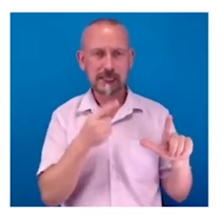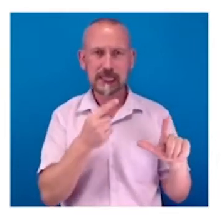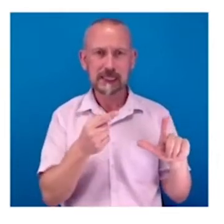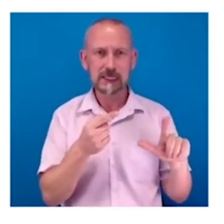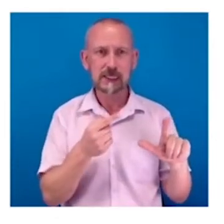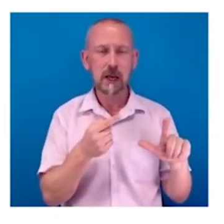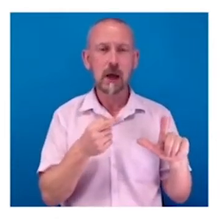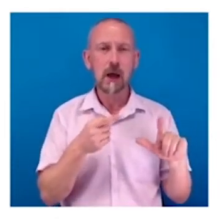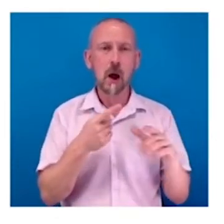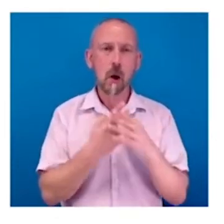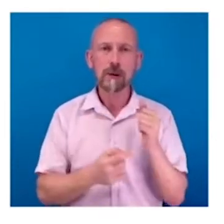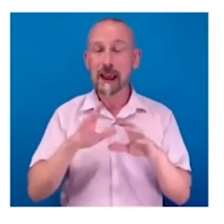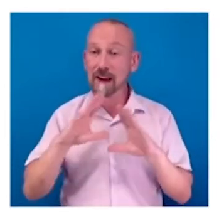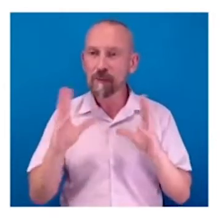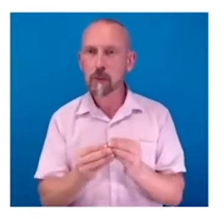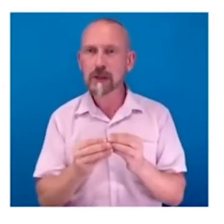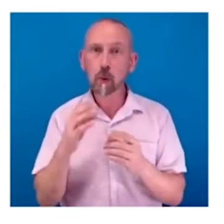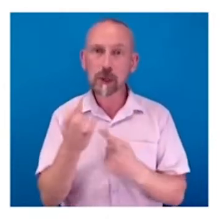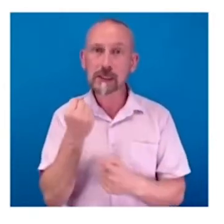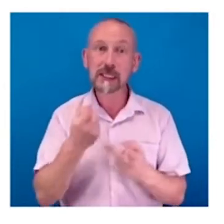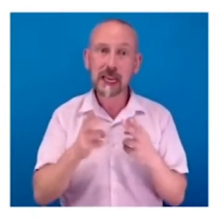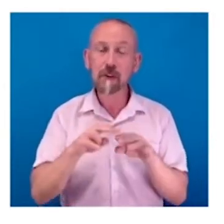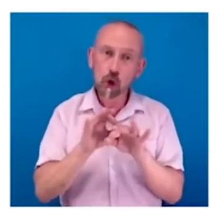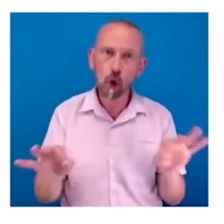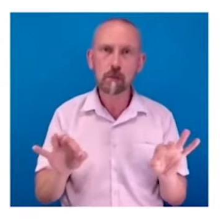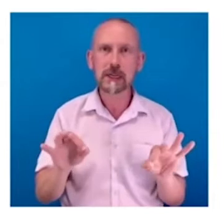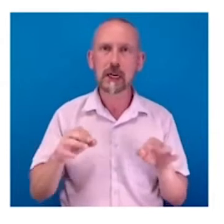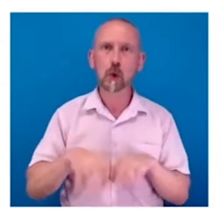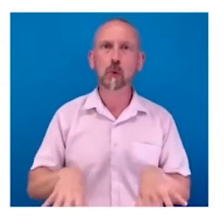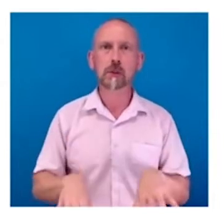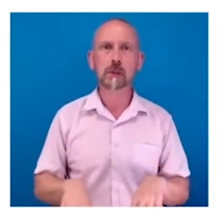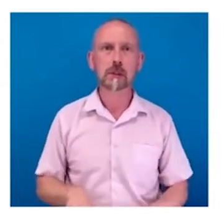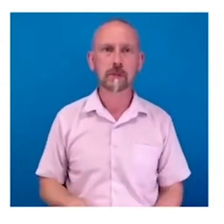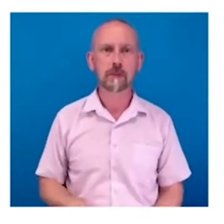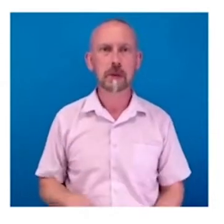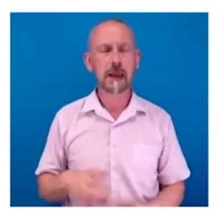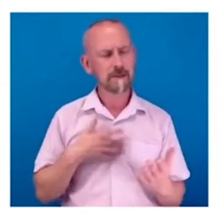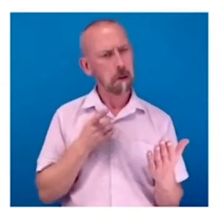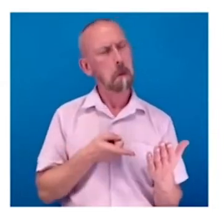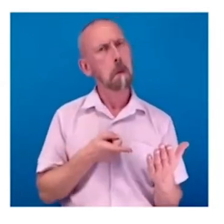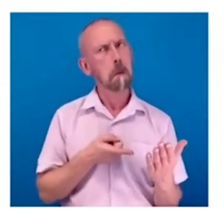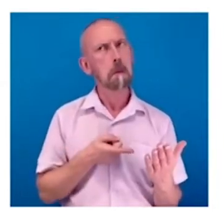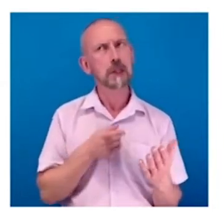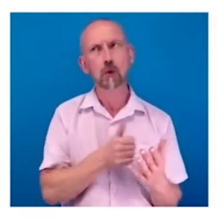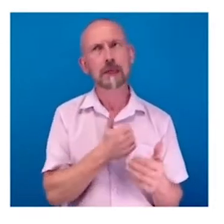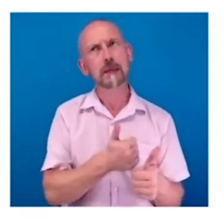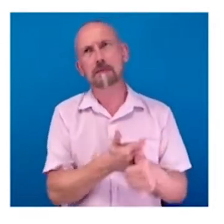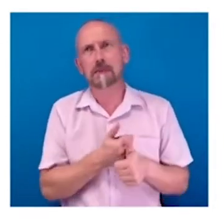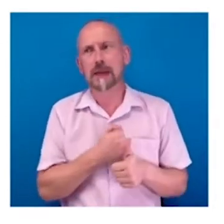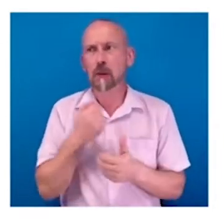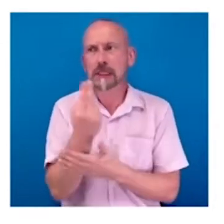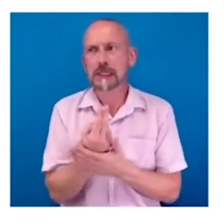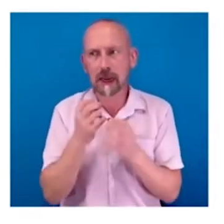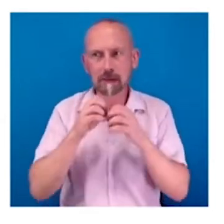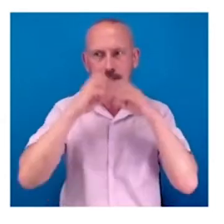nobody loses. And we're like, that sounds nice. That should be our design sentence. This is the sentence that we